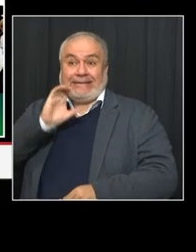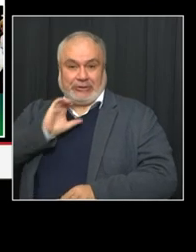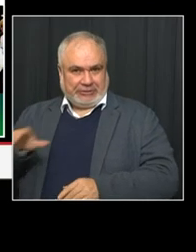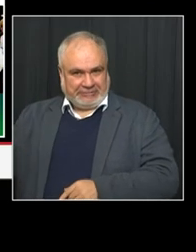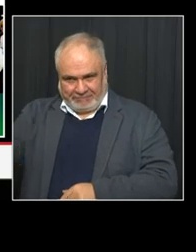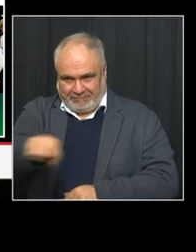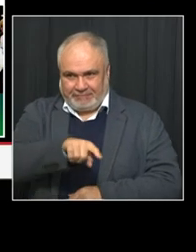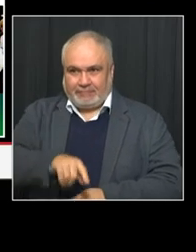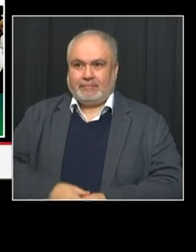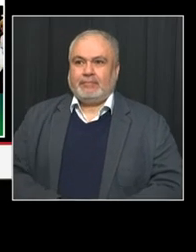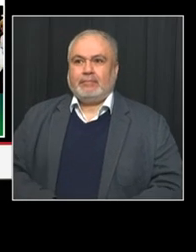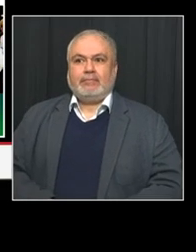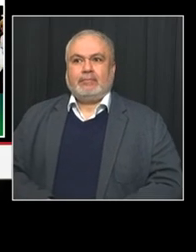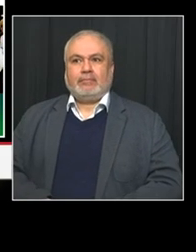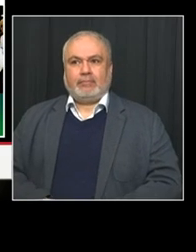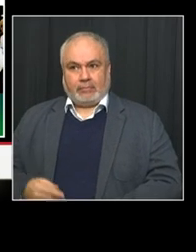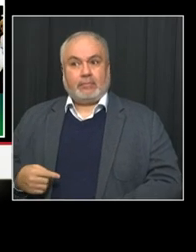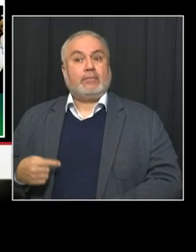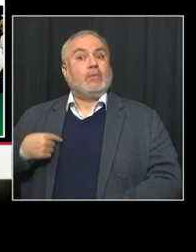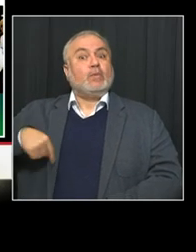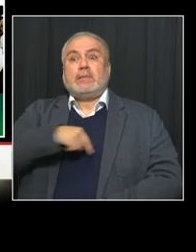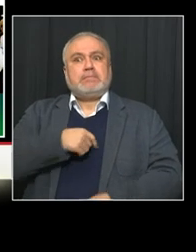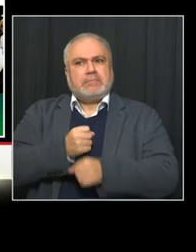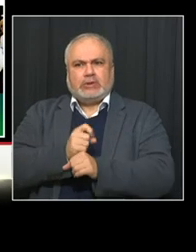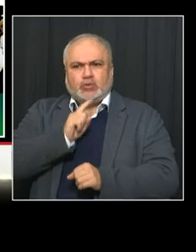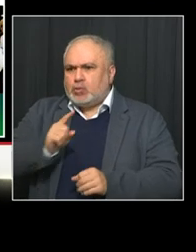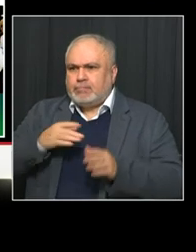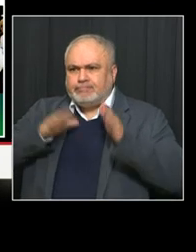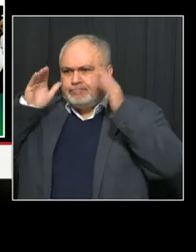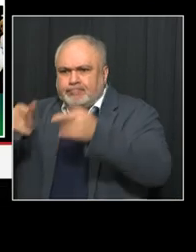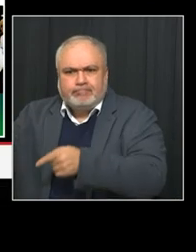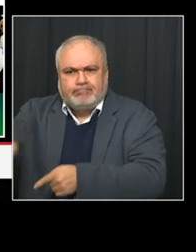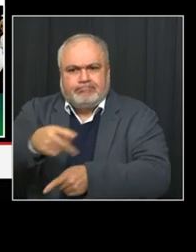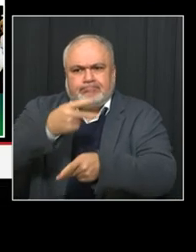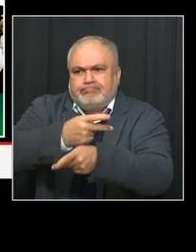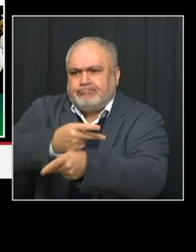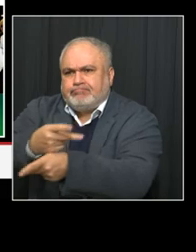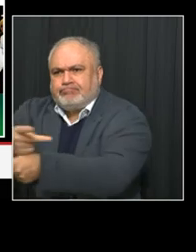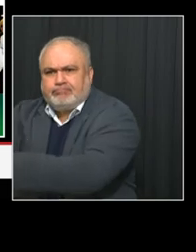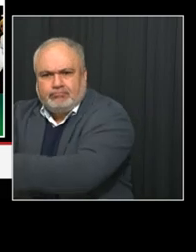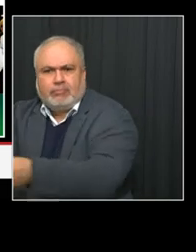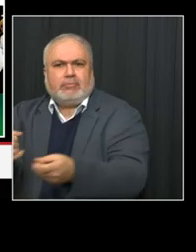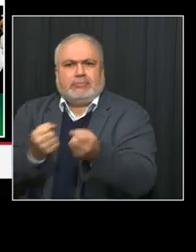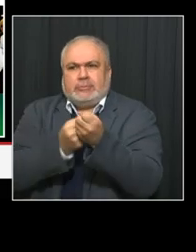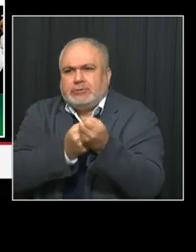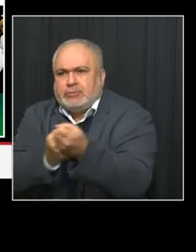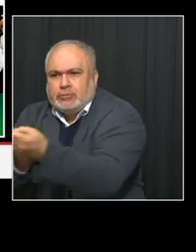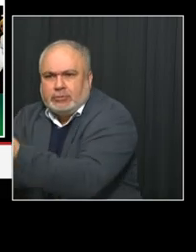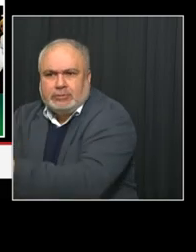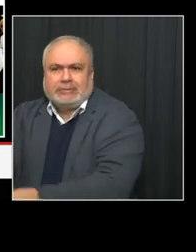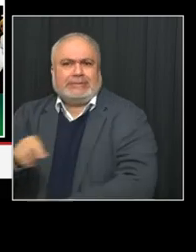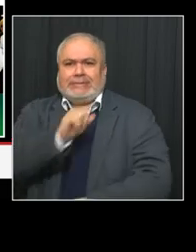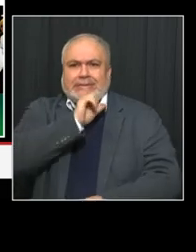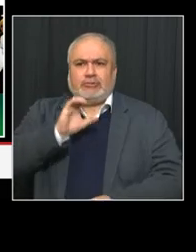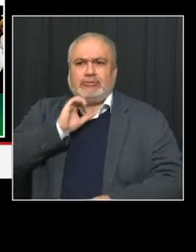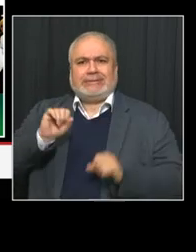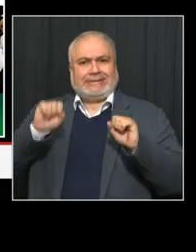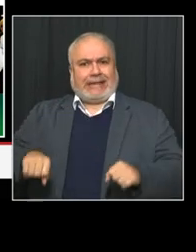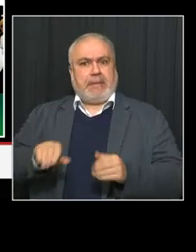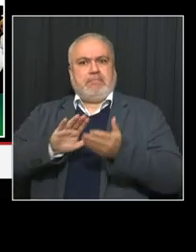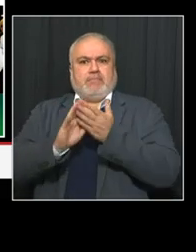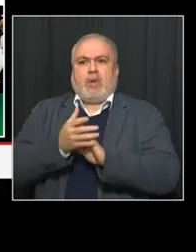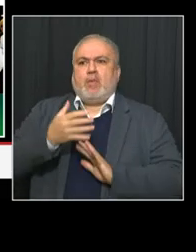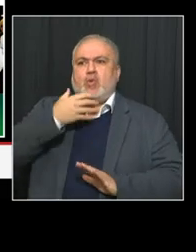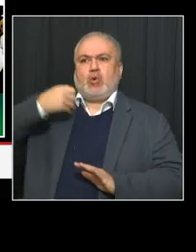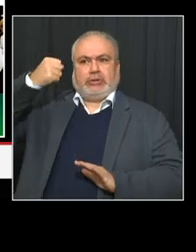sure we're providing the right kind of care and support to seniors so that they can age independently and age in their home.